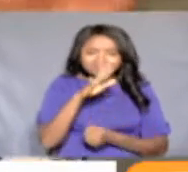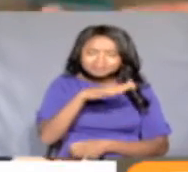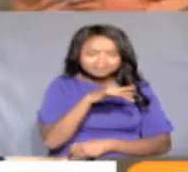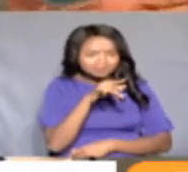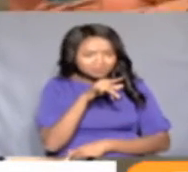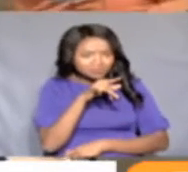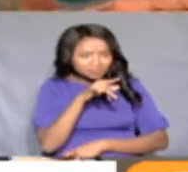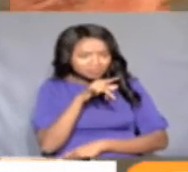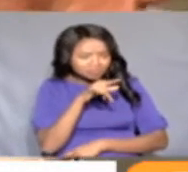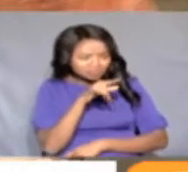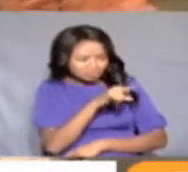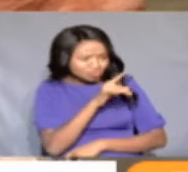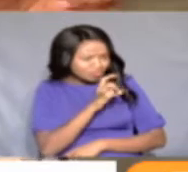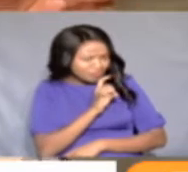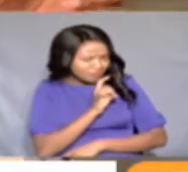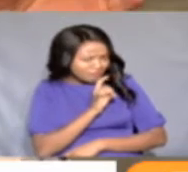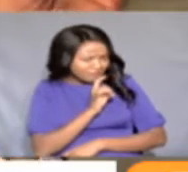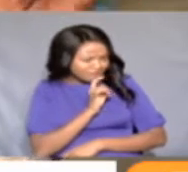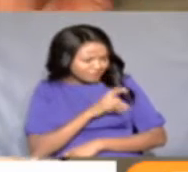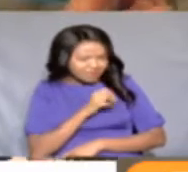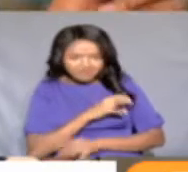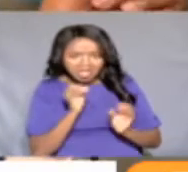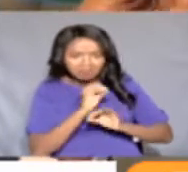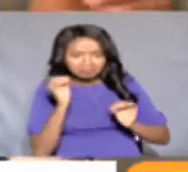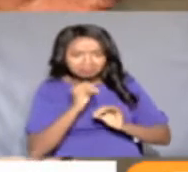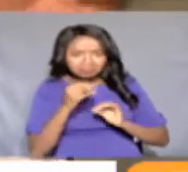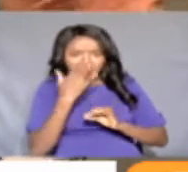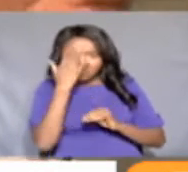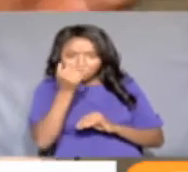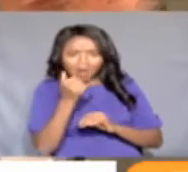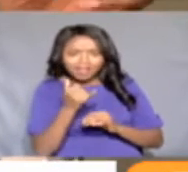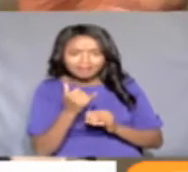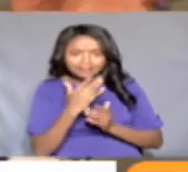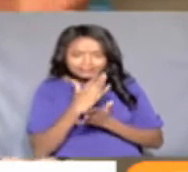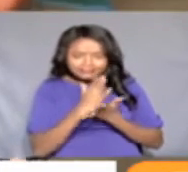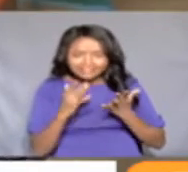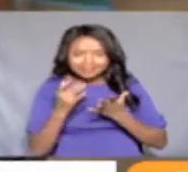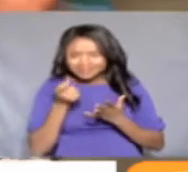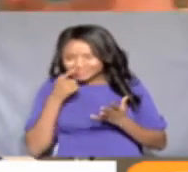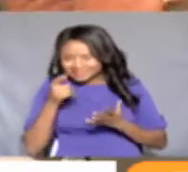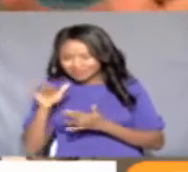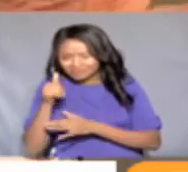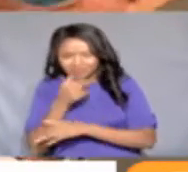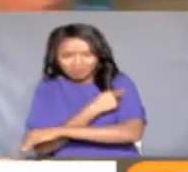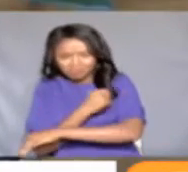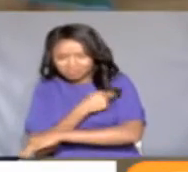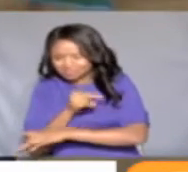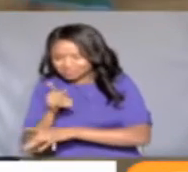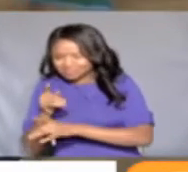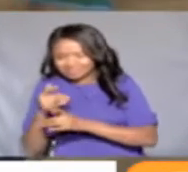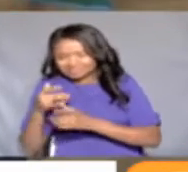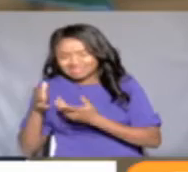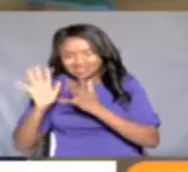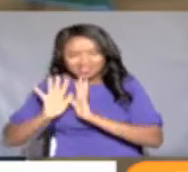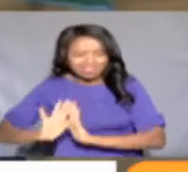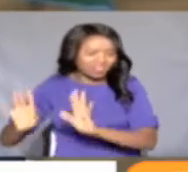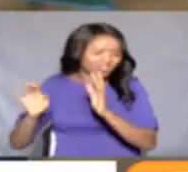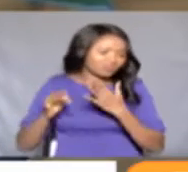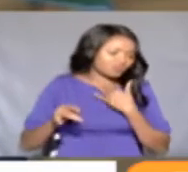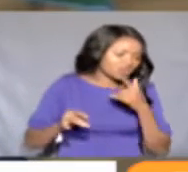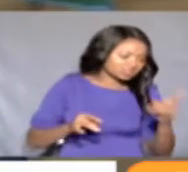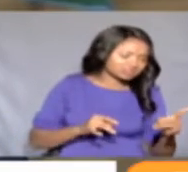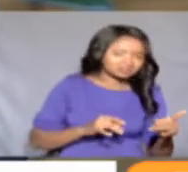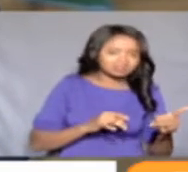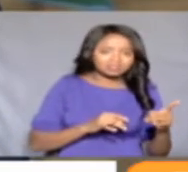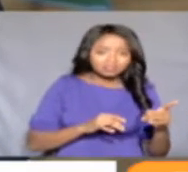your patients, tired of not getting the resource, the conventional medicine, will run away from conventional medicine and go and try the